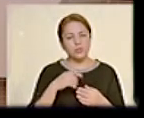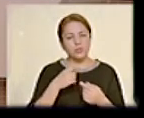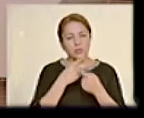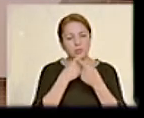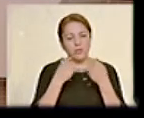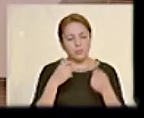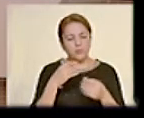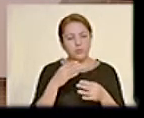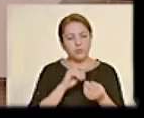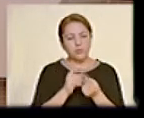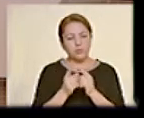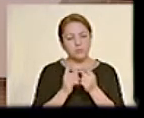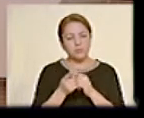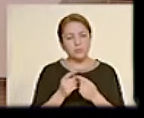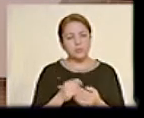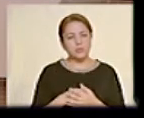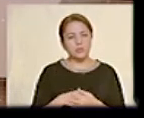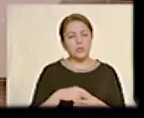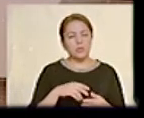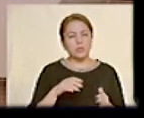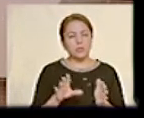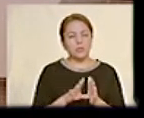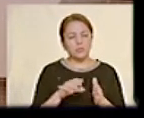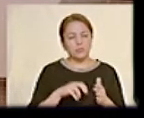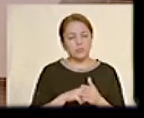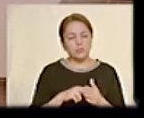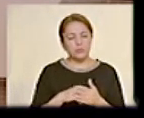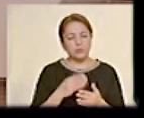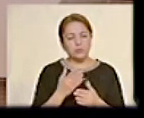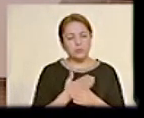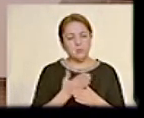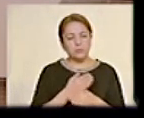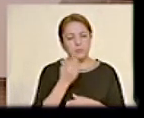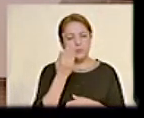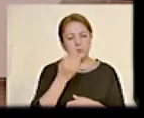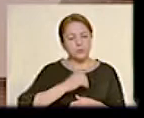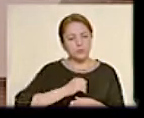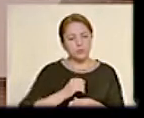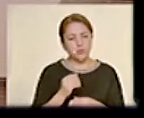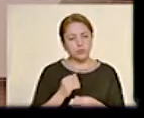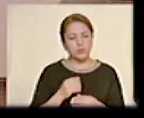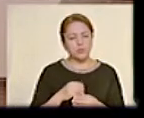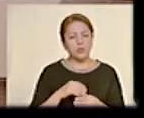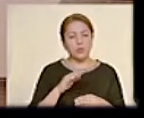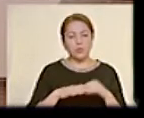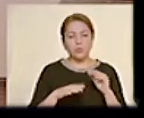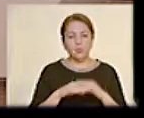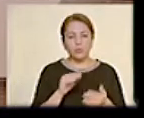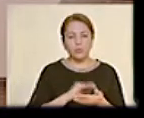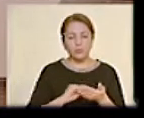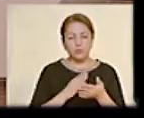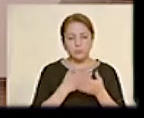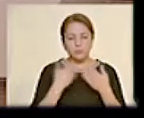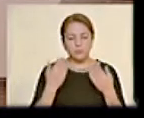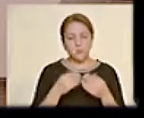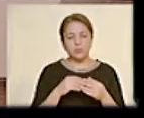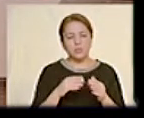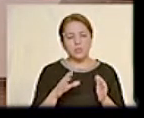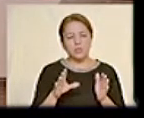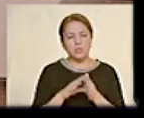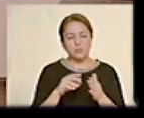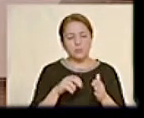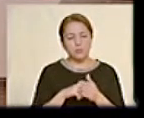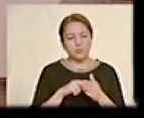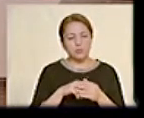beradi. Ya'ni elektron pochta yordamida siz do'stingizga mana endi qo'lda yozib emas, ya'ni elektron pochtada juda